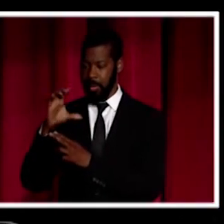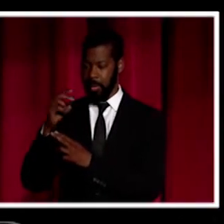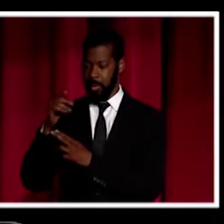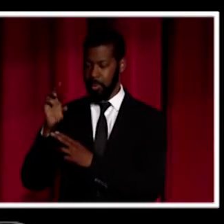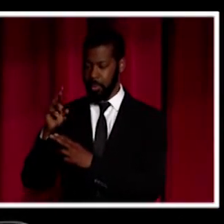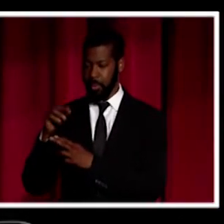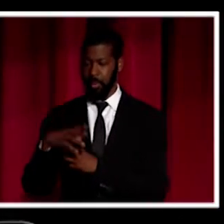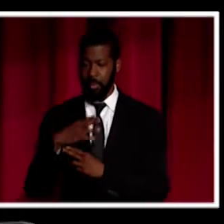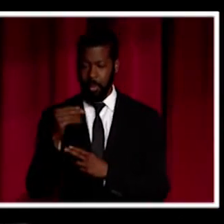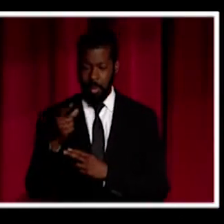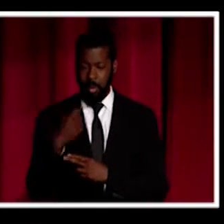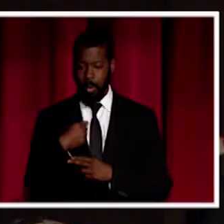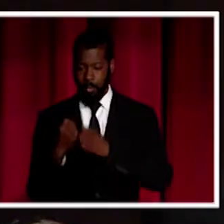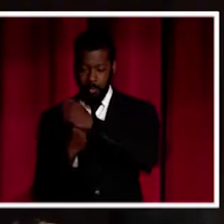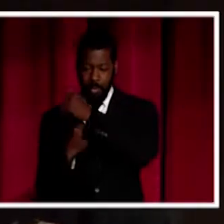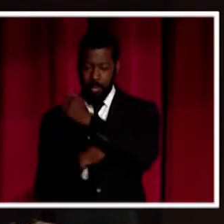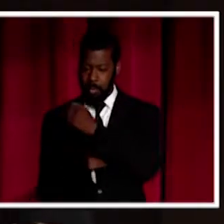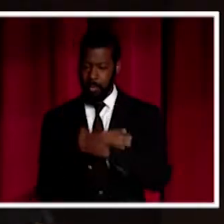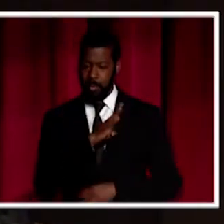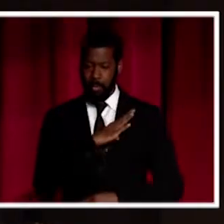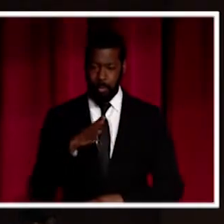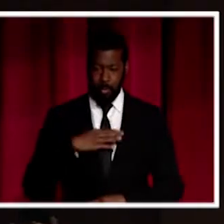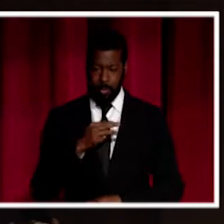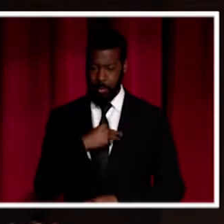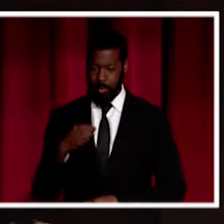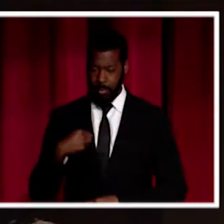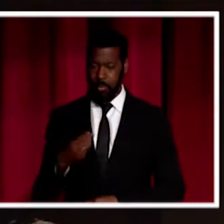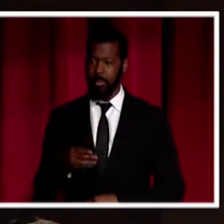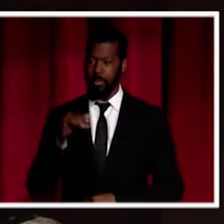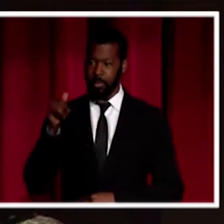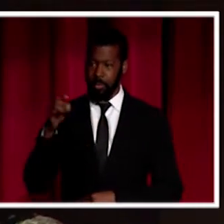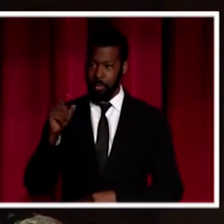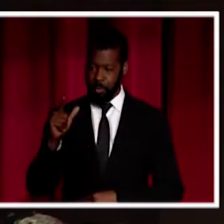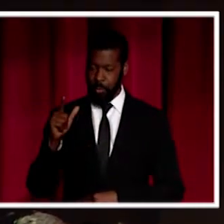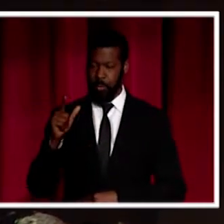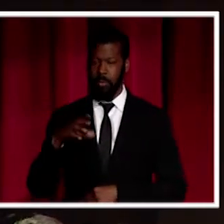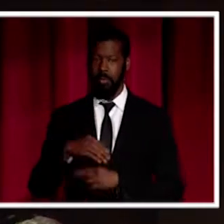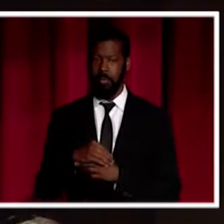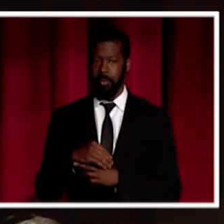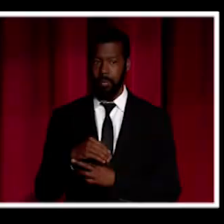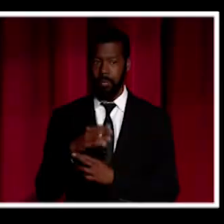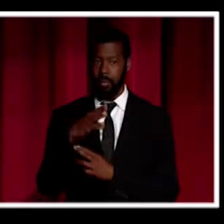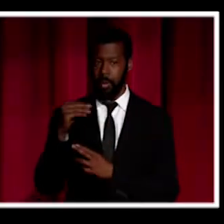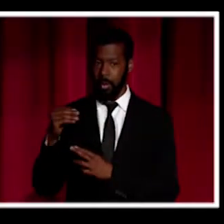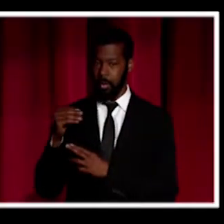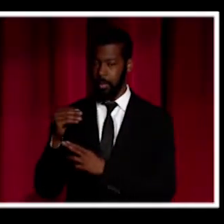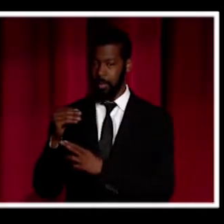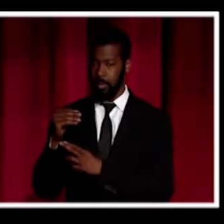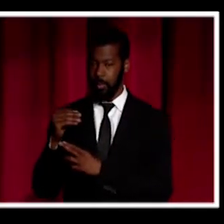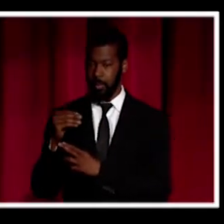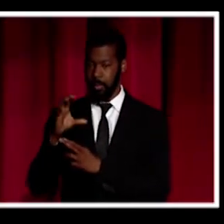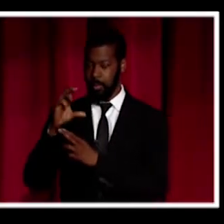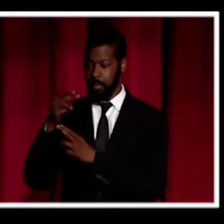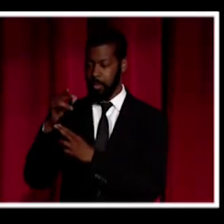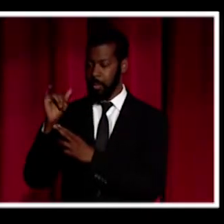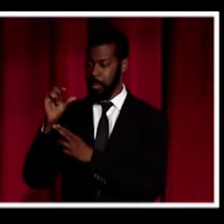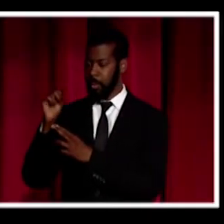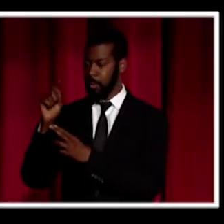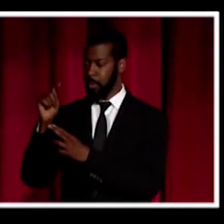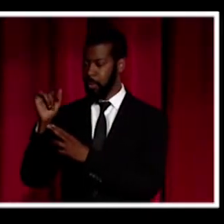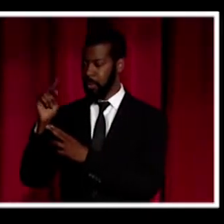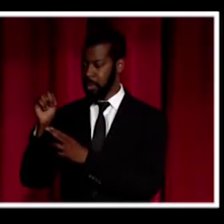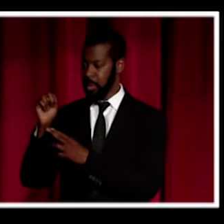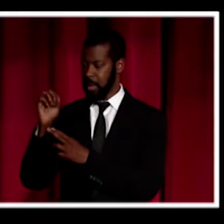as our foundation board members in attendance: Chairman Joe Perta, Doug Furstenberg, and Christine